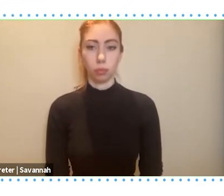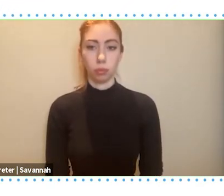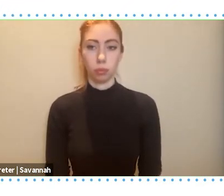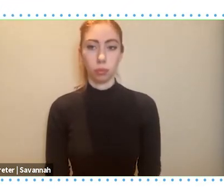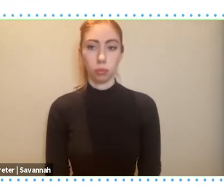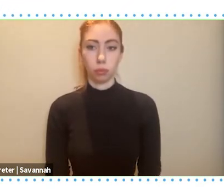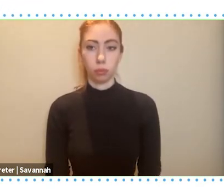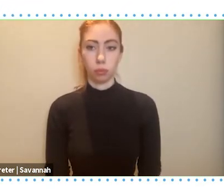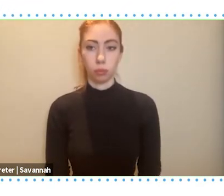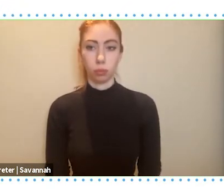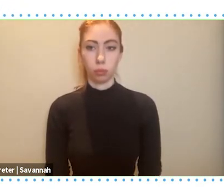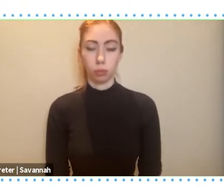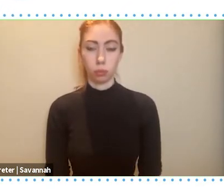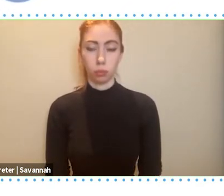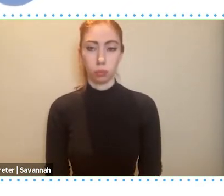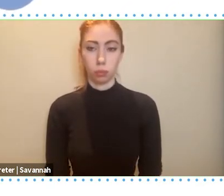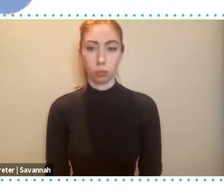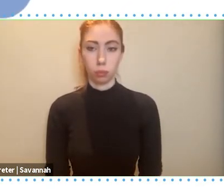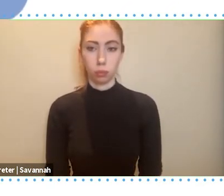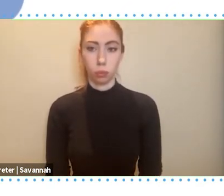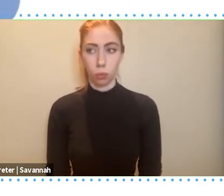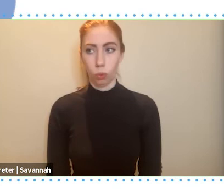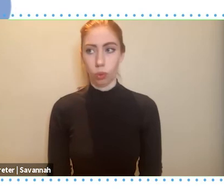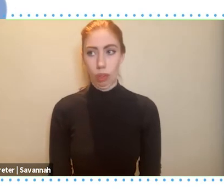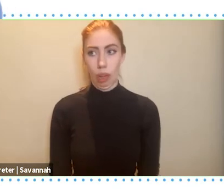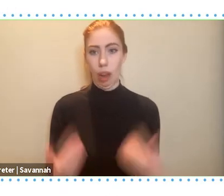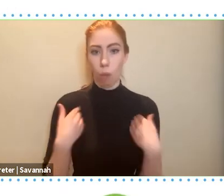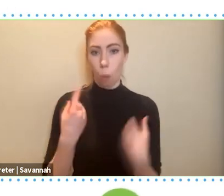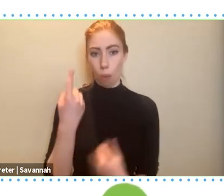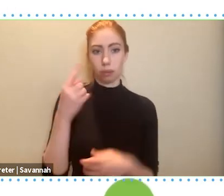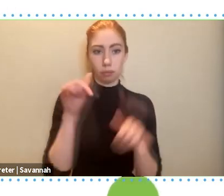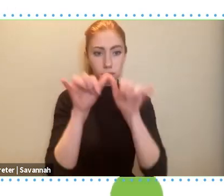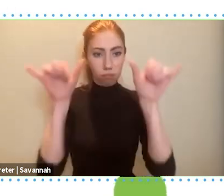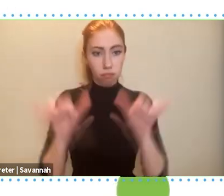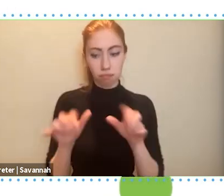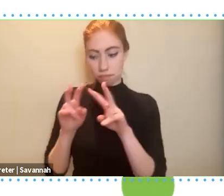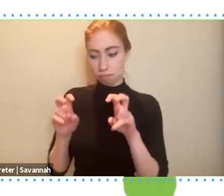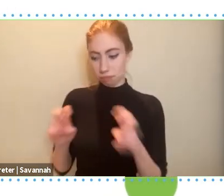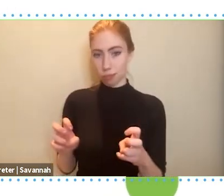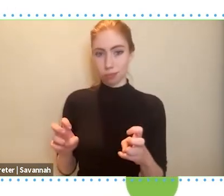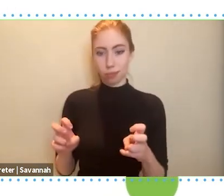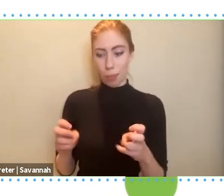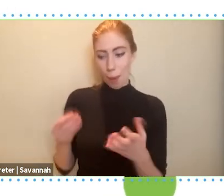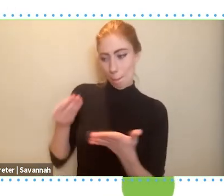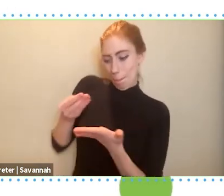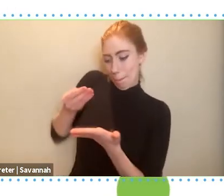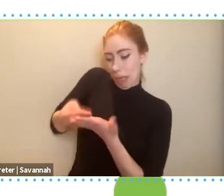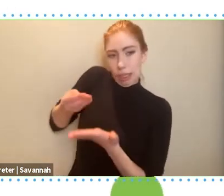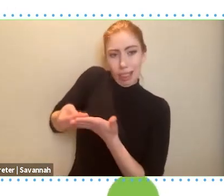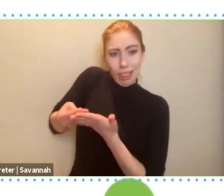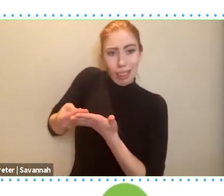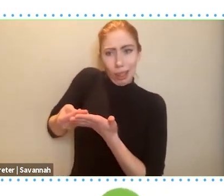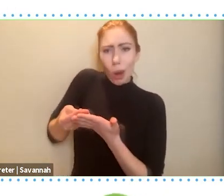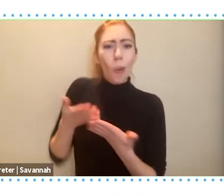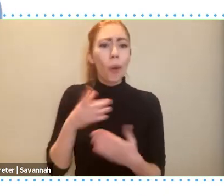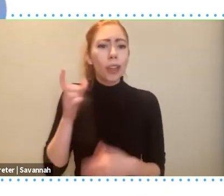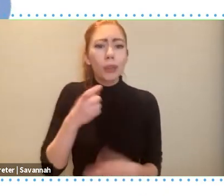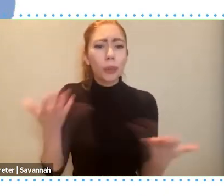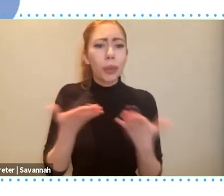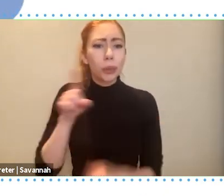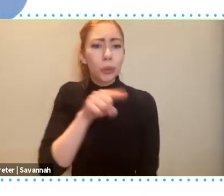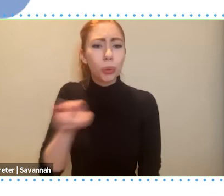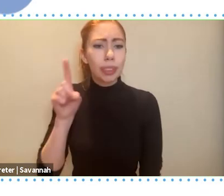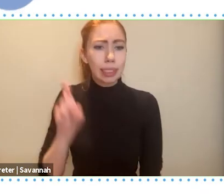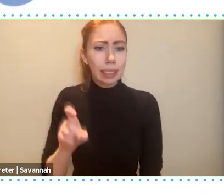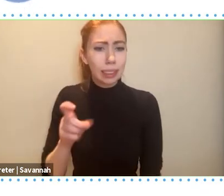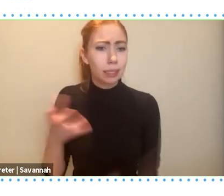saying, well, what do you need to do with this money? Right? I mean, we are focused on wanting to get art out into the